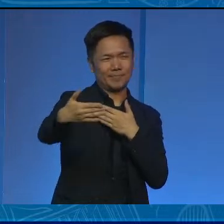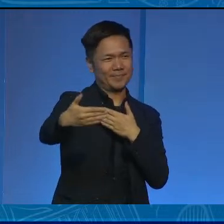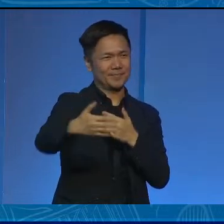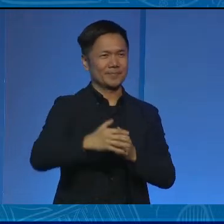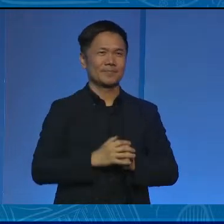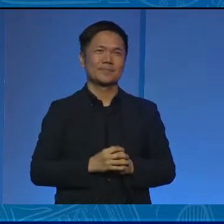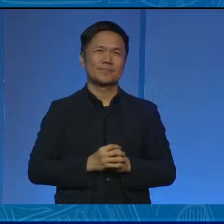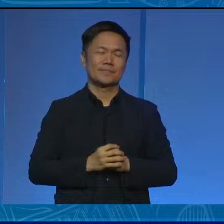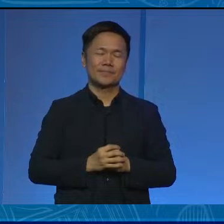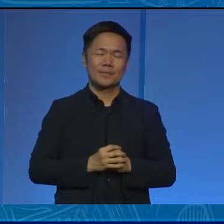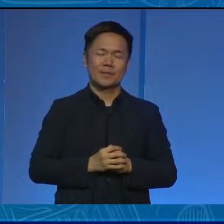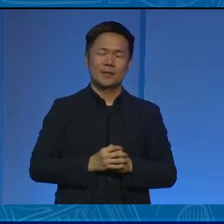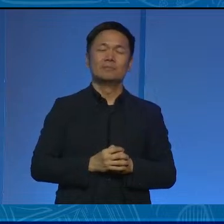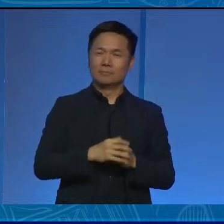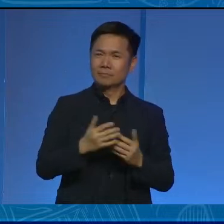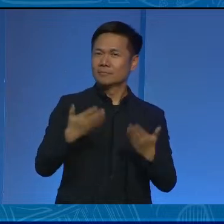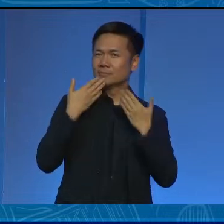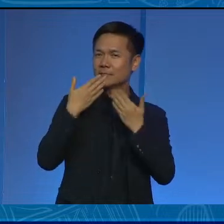We thank our co-chair,